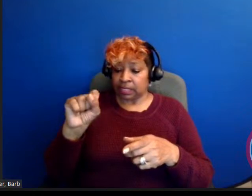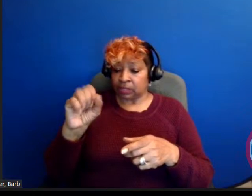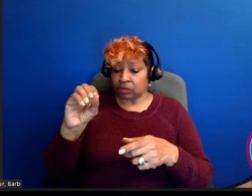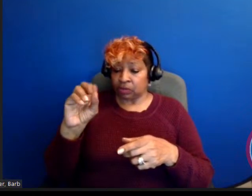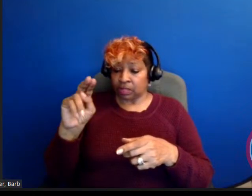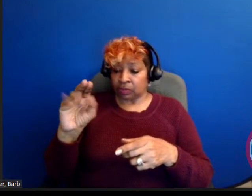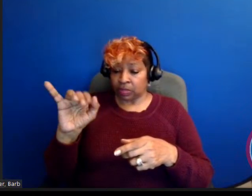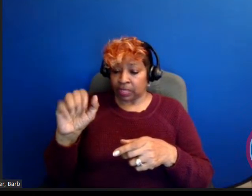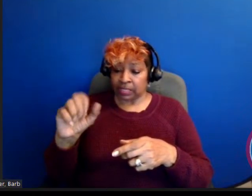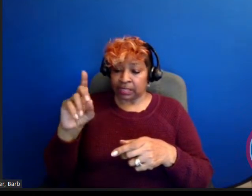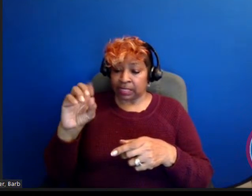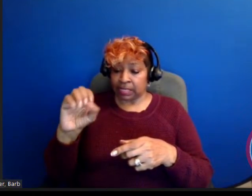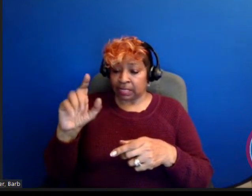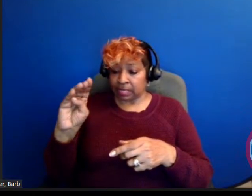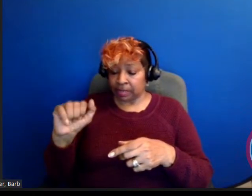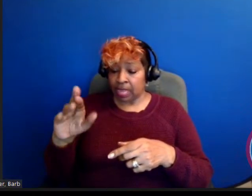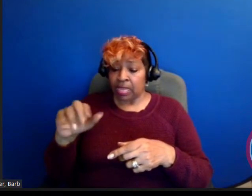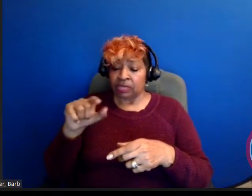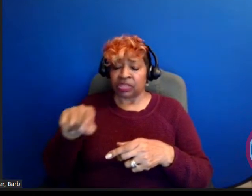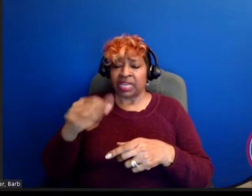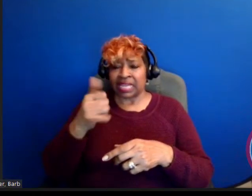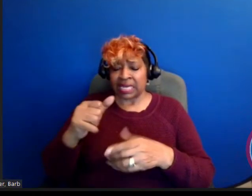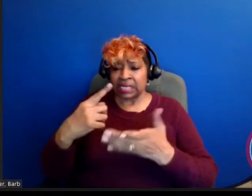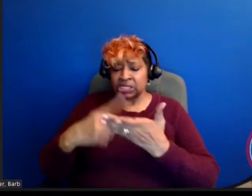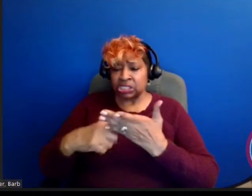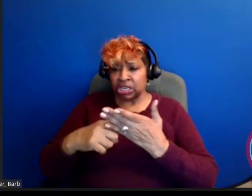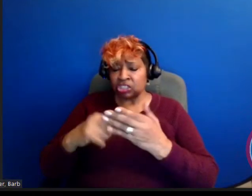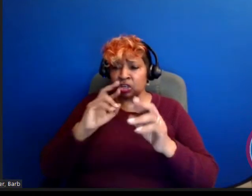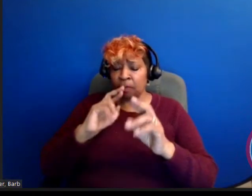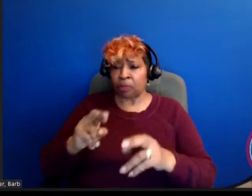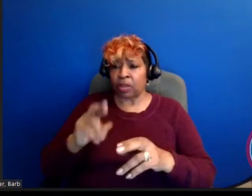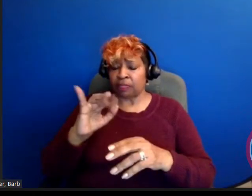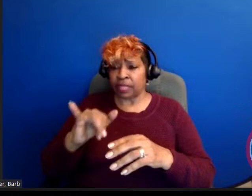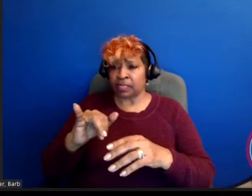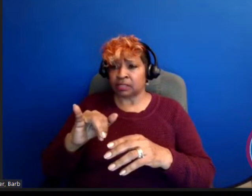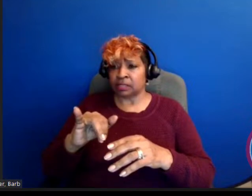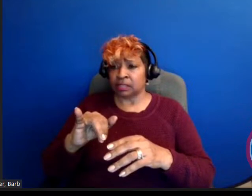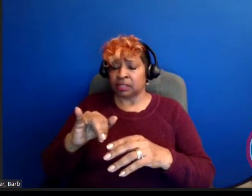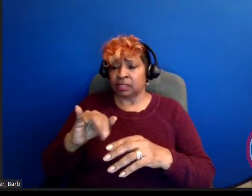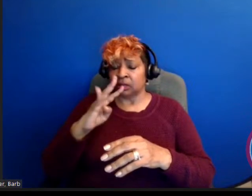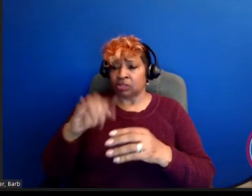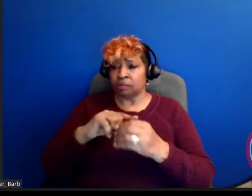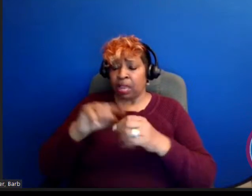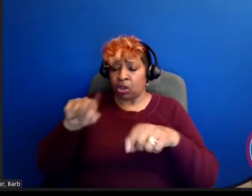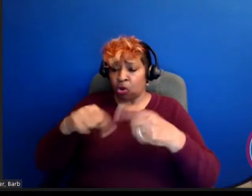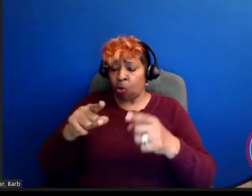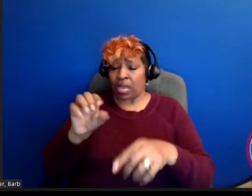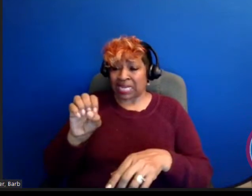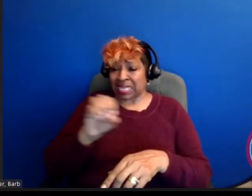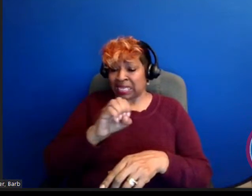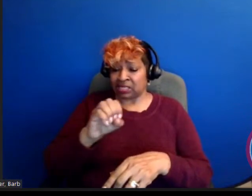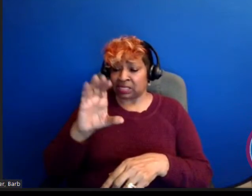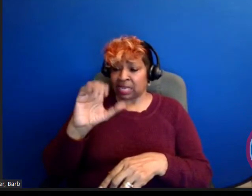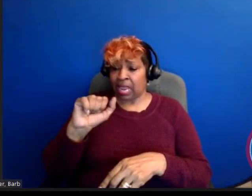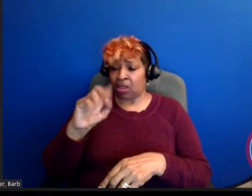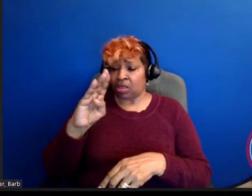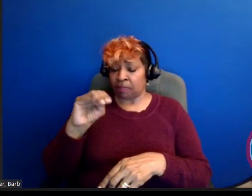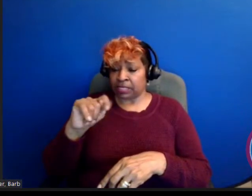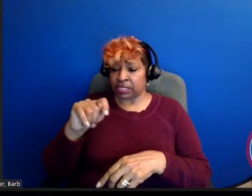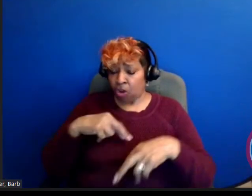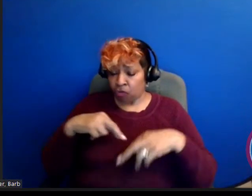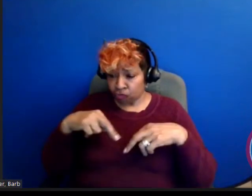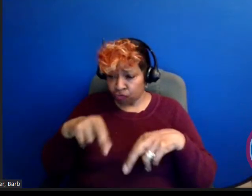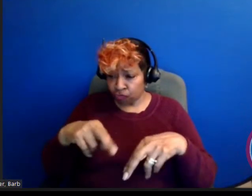there any discussion in the report that's being framed on going east of the Calumet River, even to the